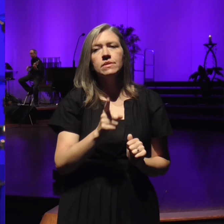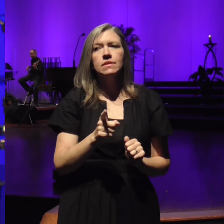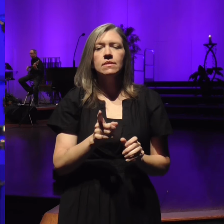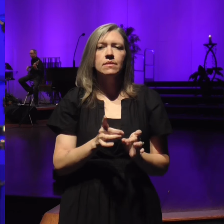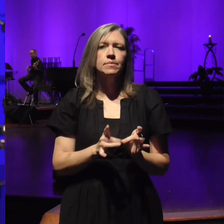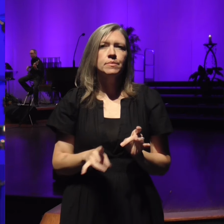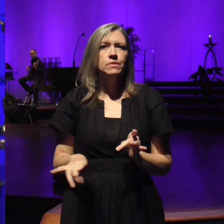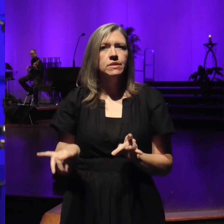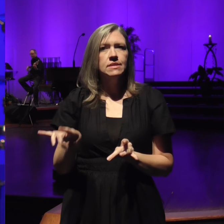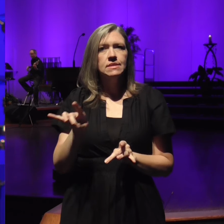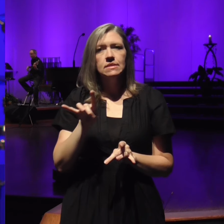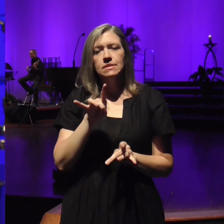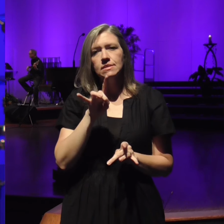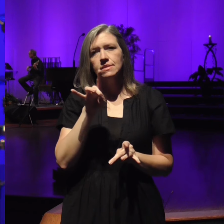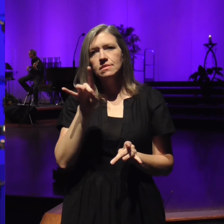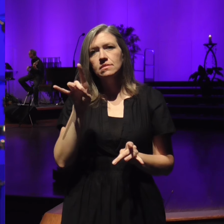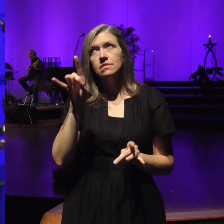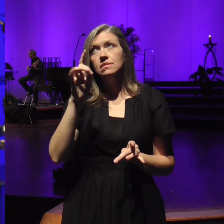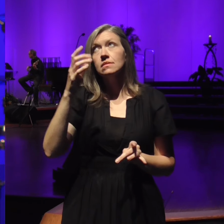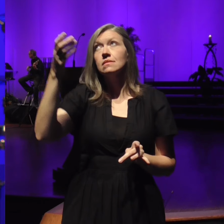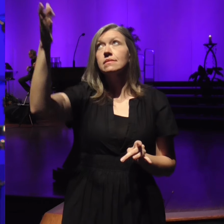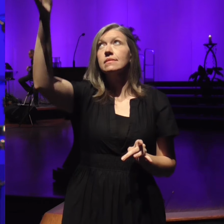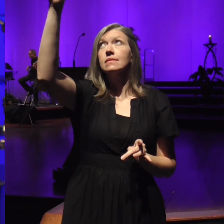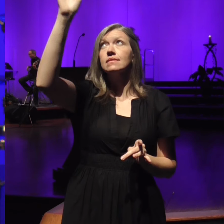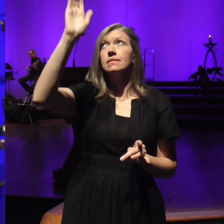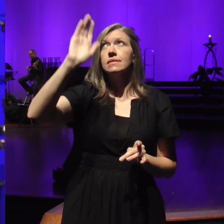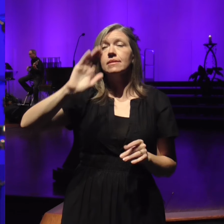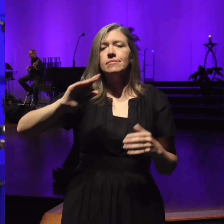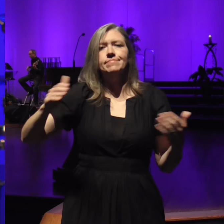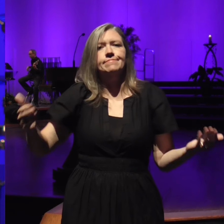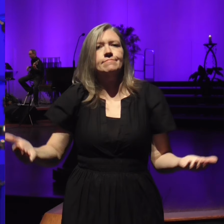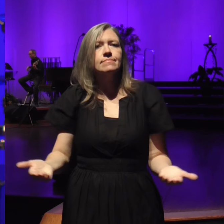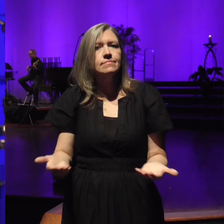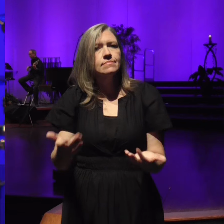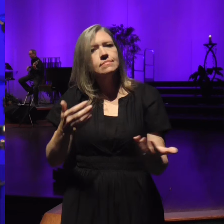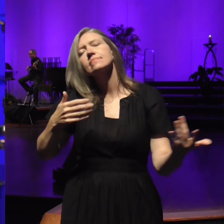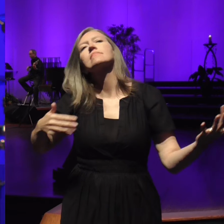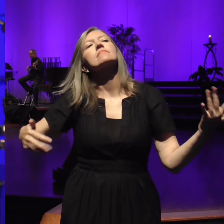I see glory on each face.